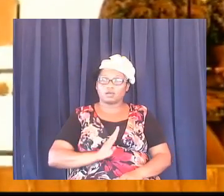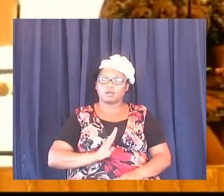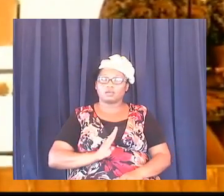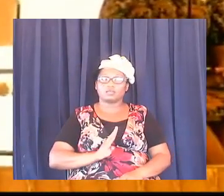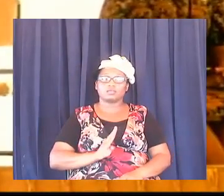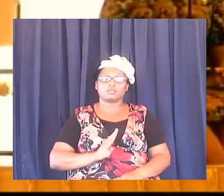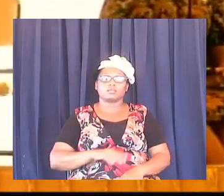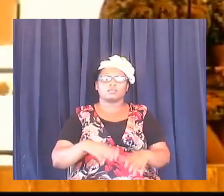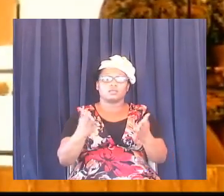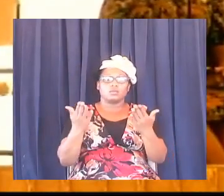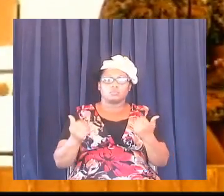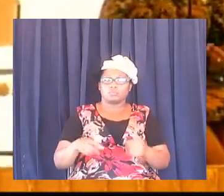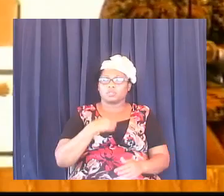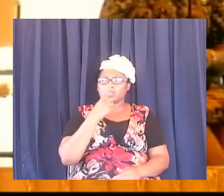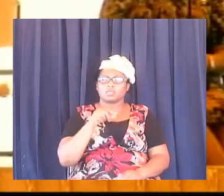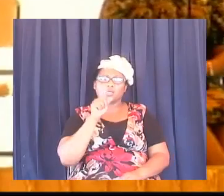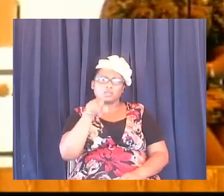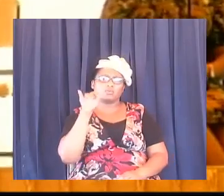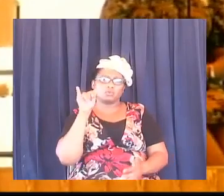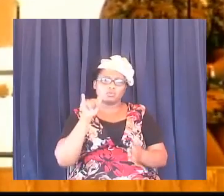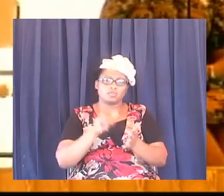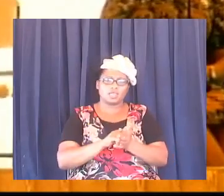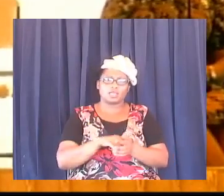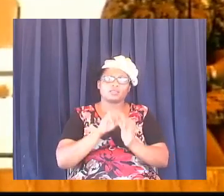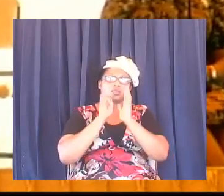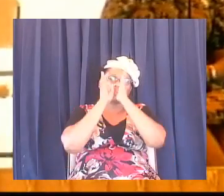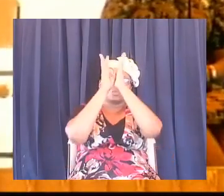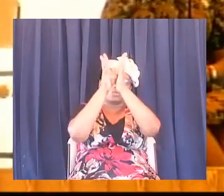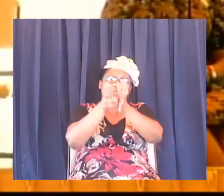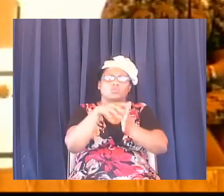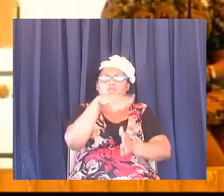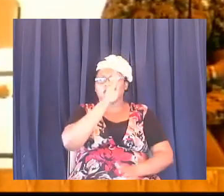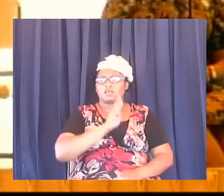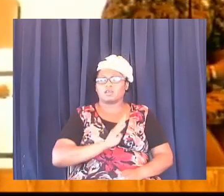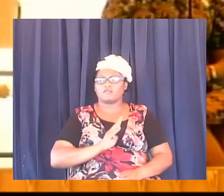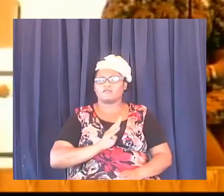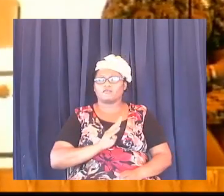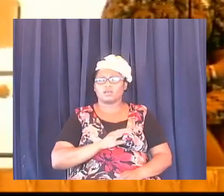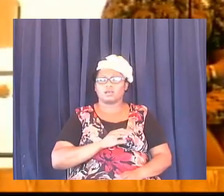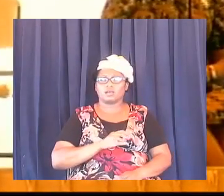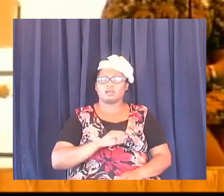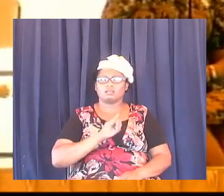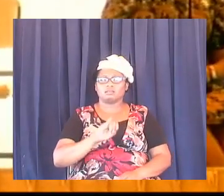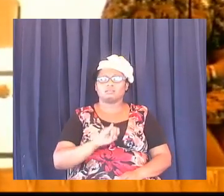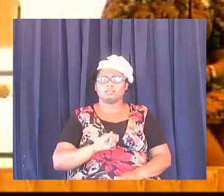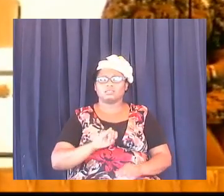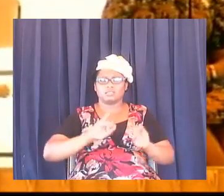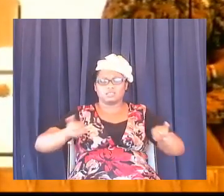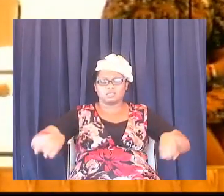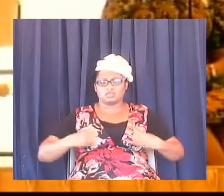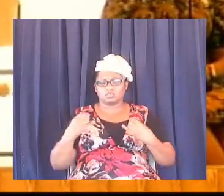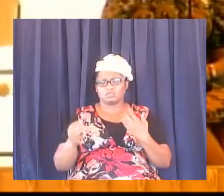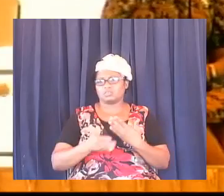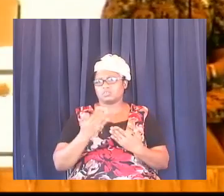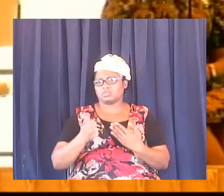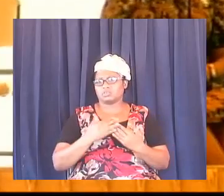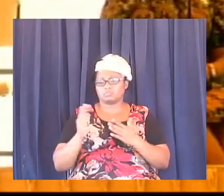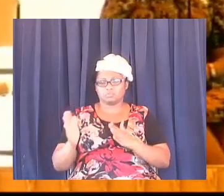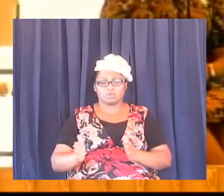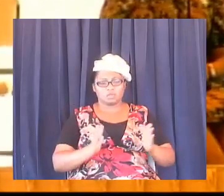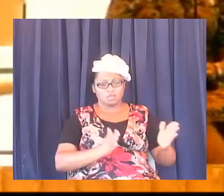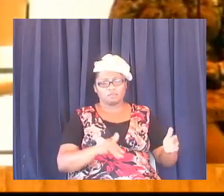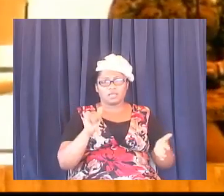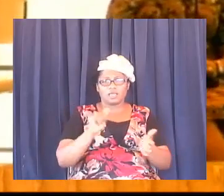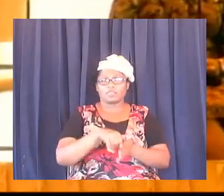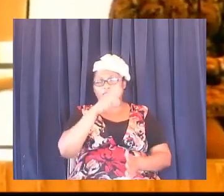Hallelujah. I want to tell you that the will of God is just simple, the plan that God